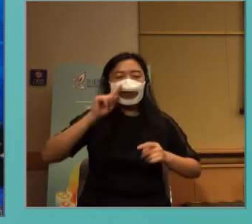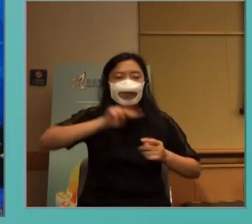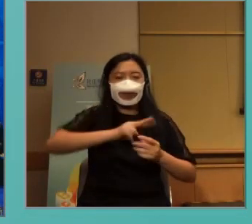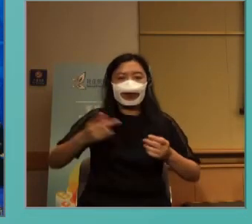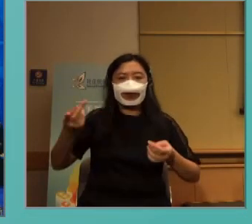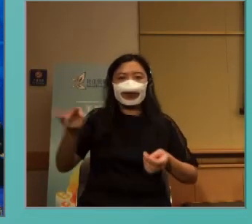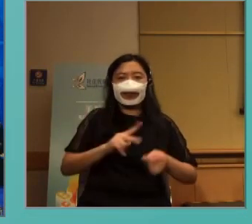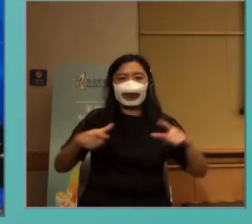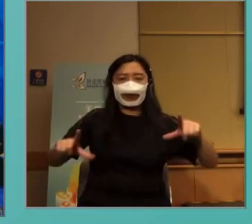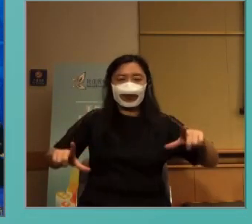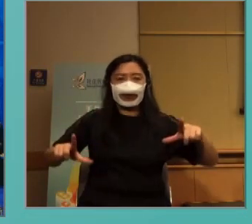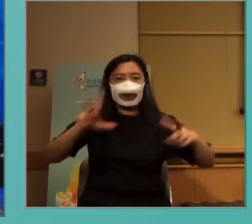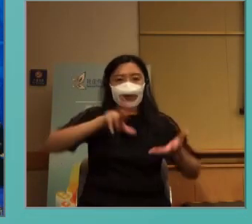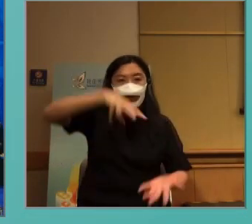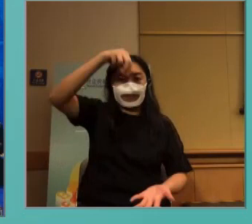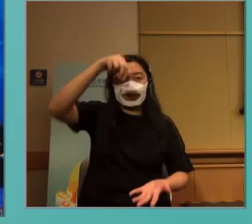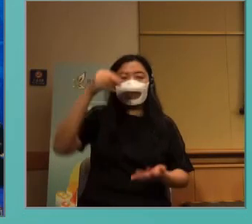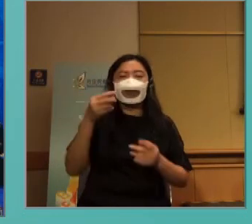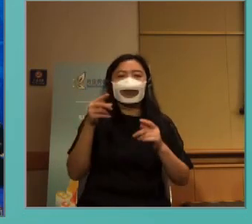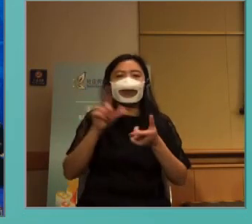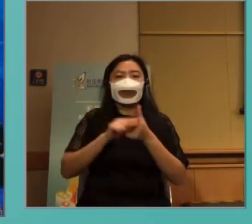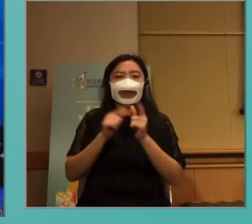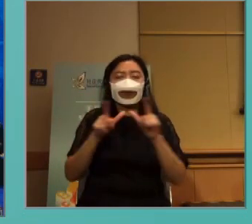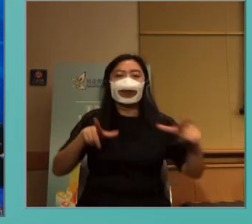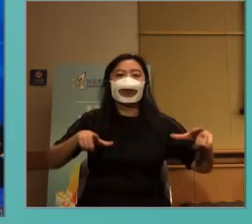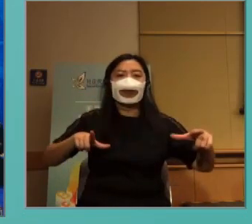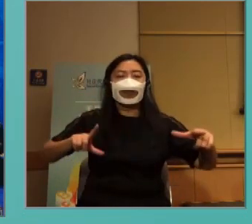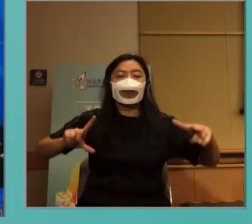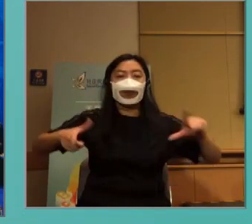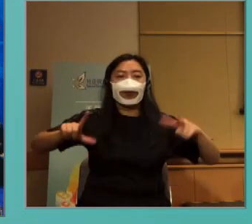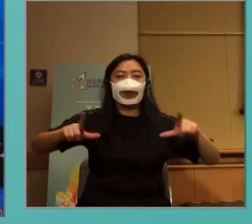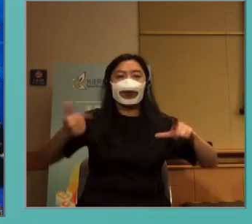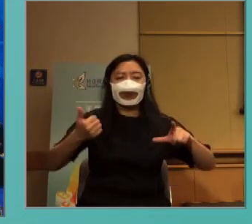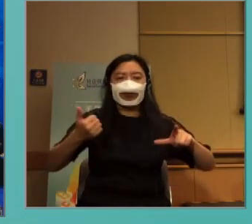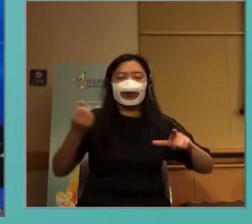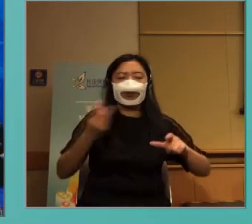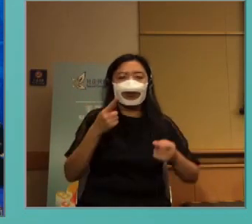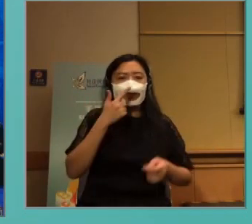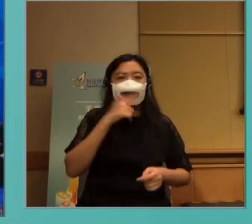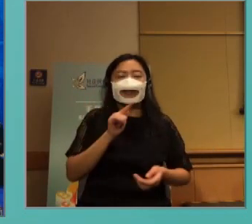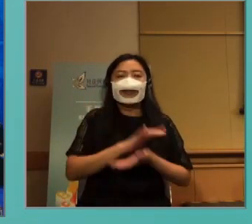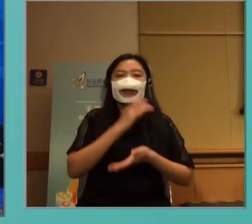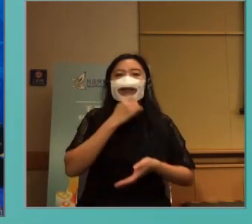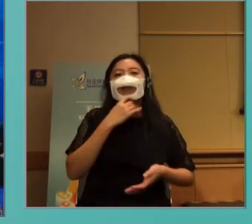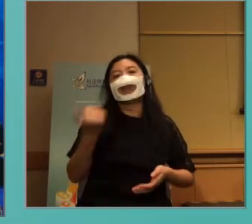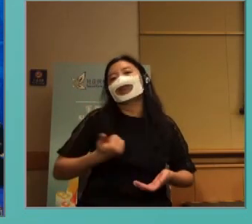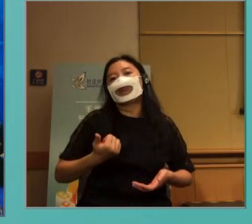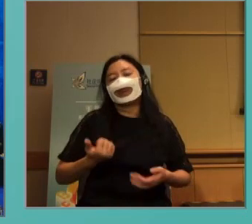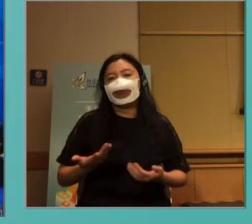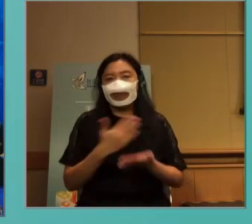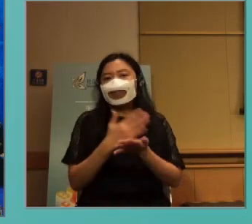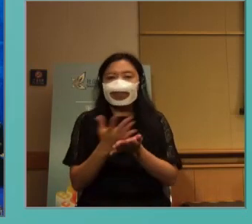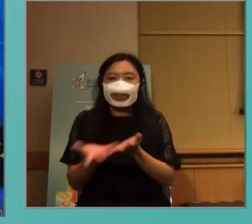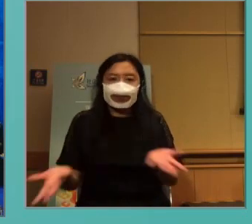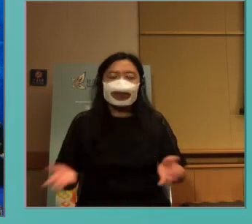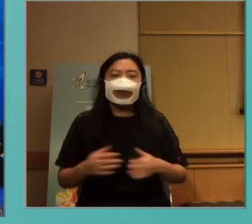settings, plus all the packaging that is involved. So we see this as I couldn't put it better than how the Monetary Authority of